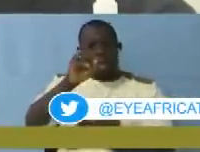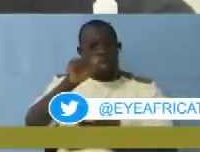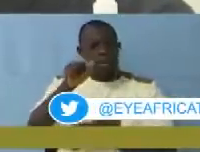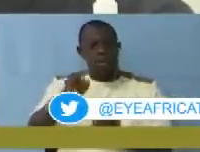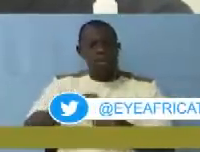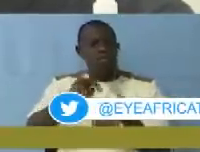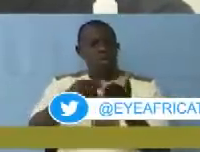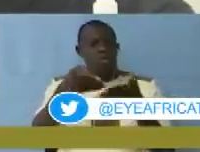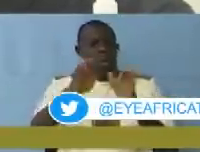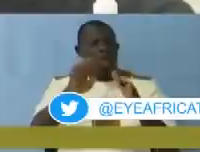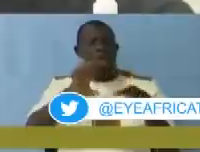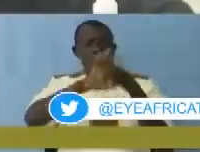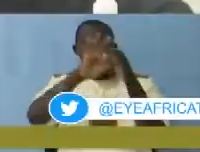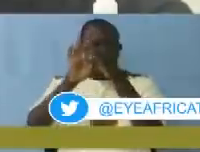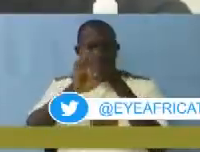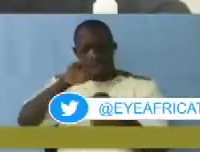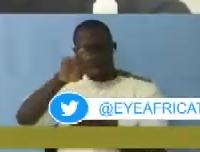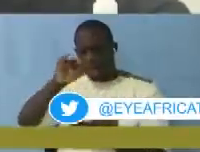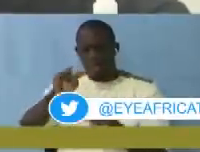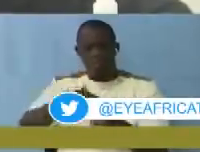of the organization.